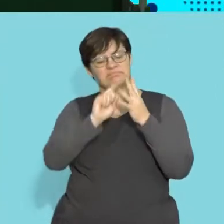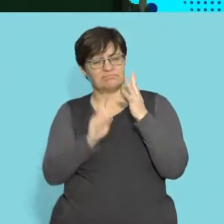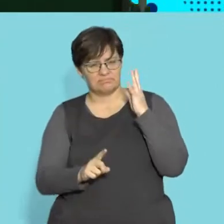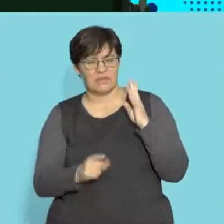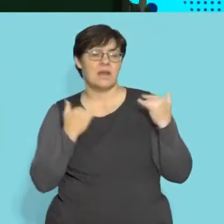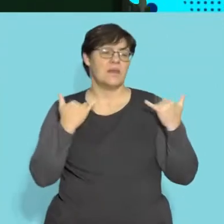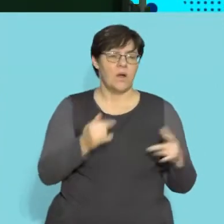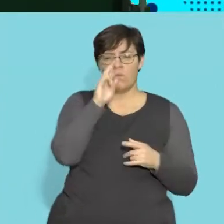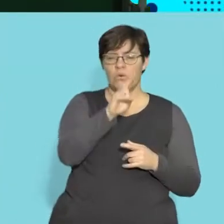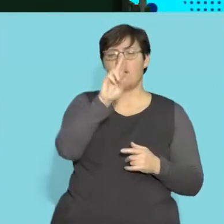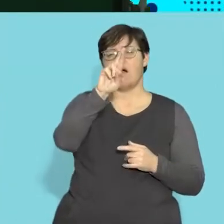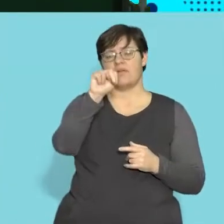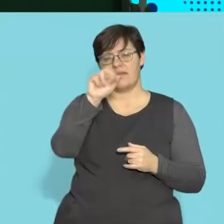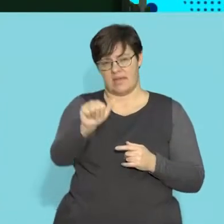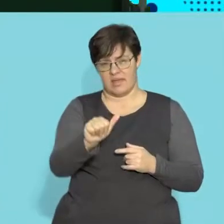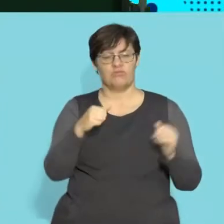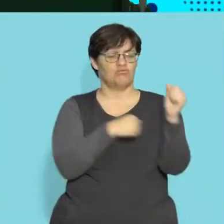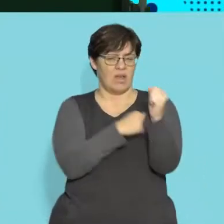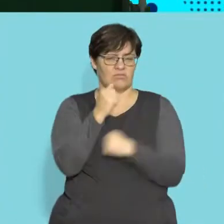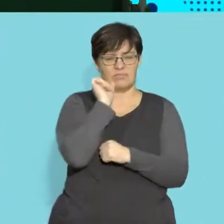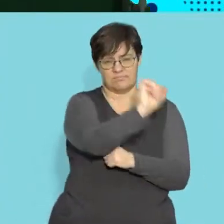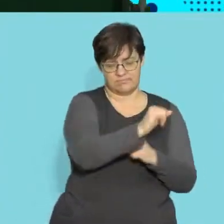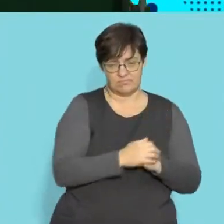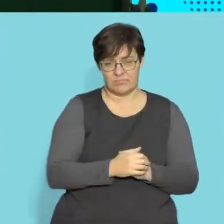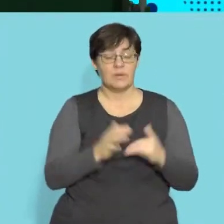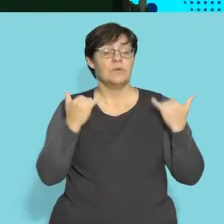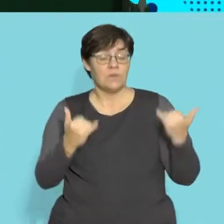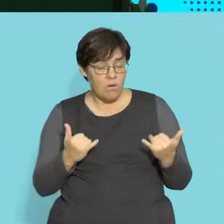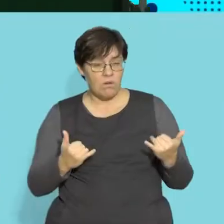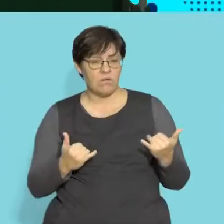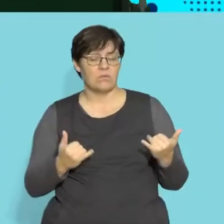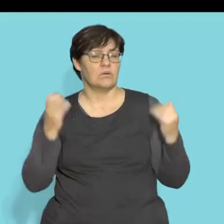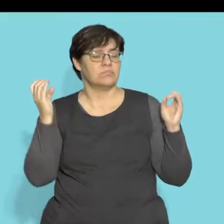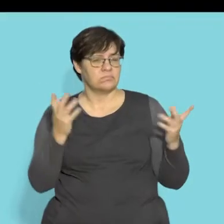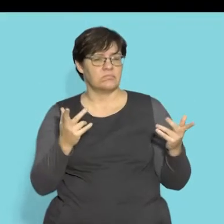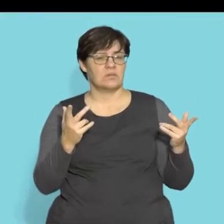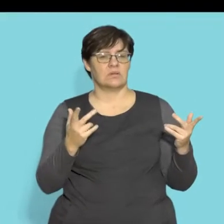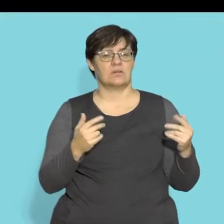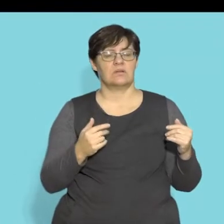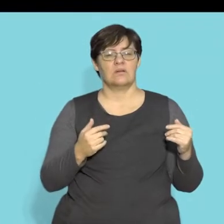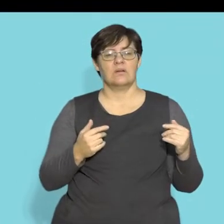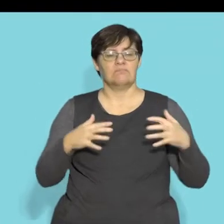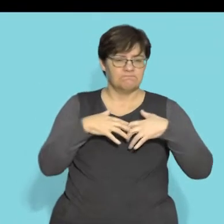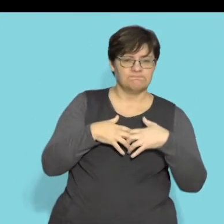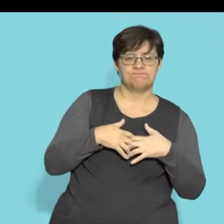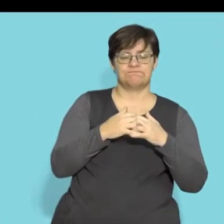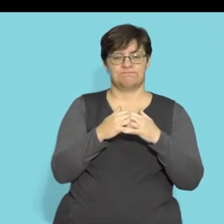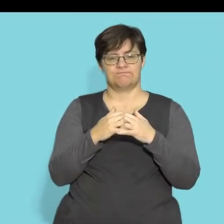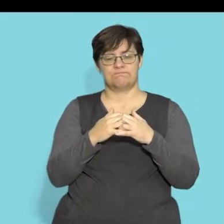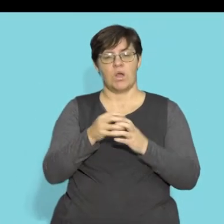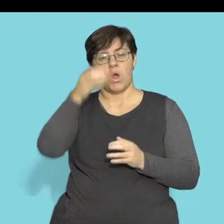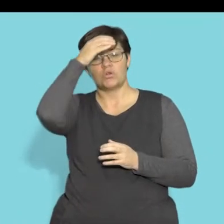the types. Now we're looking at RNA and its structure. So you've got to now go through essentially putting